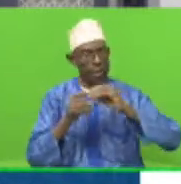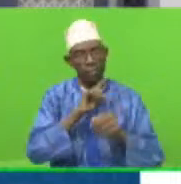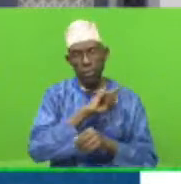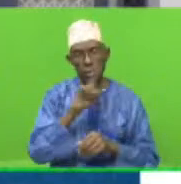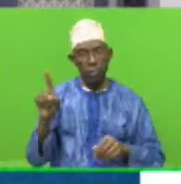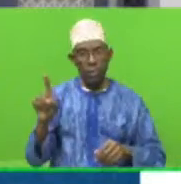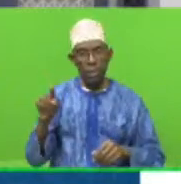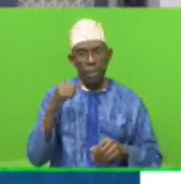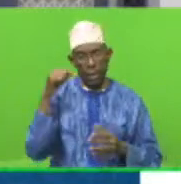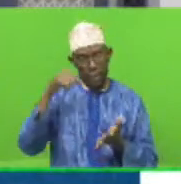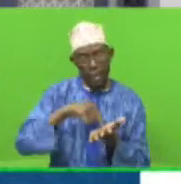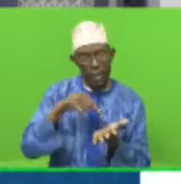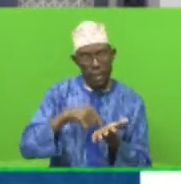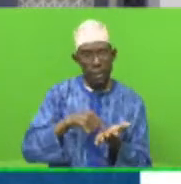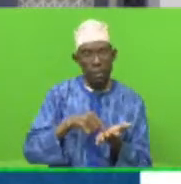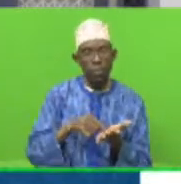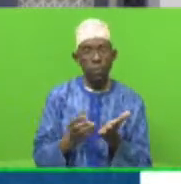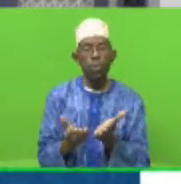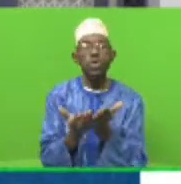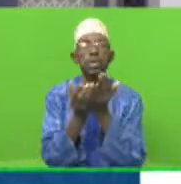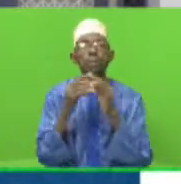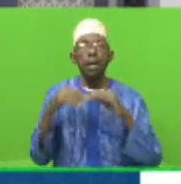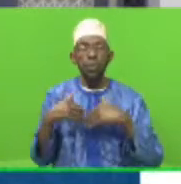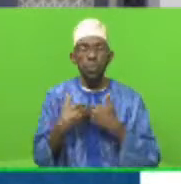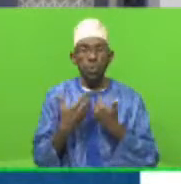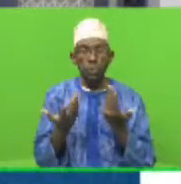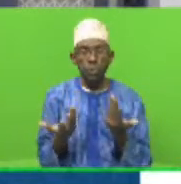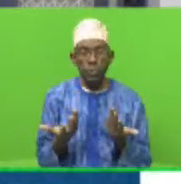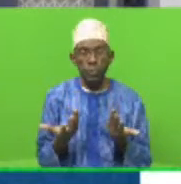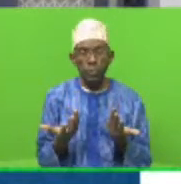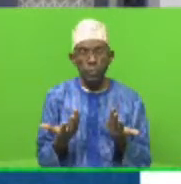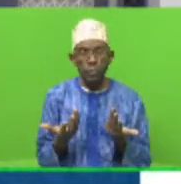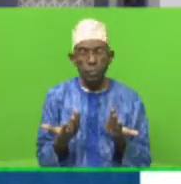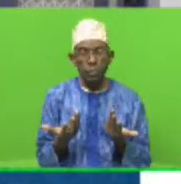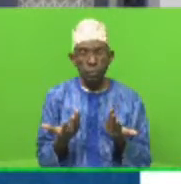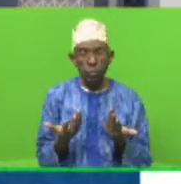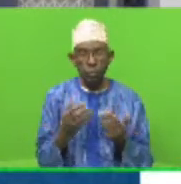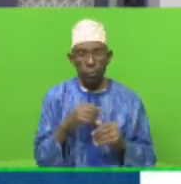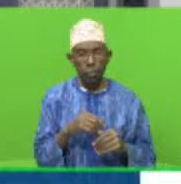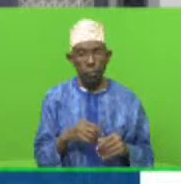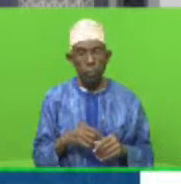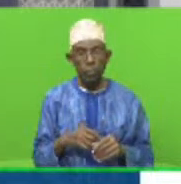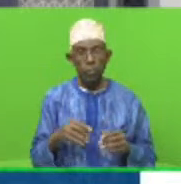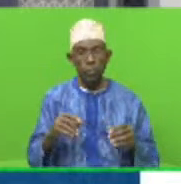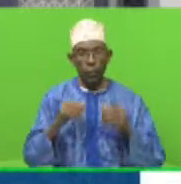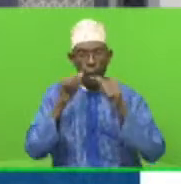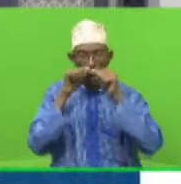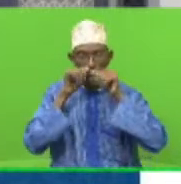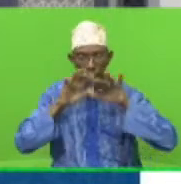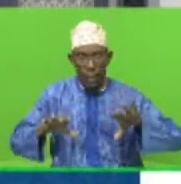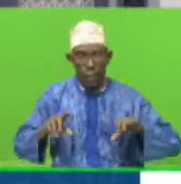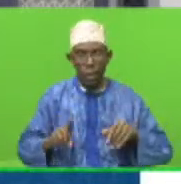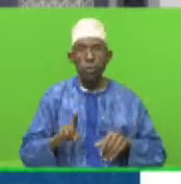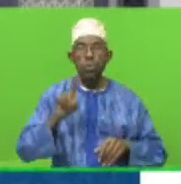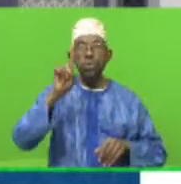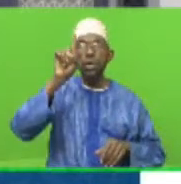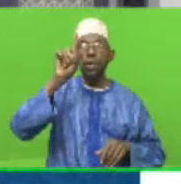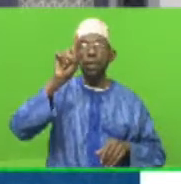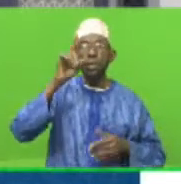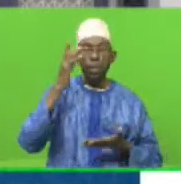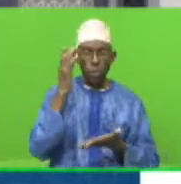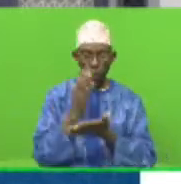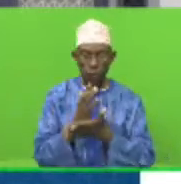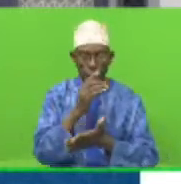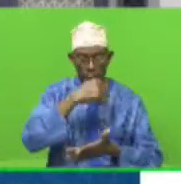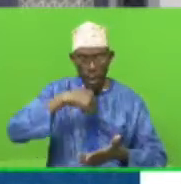them this mode of worship. So, part of the blessings that Allah subhanahu wa ta'ala has conferred on